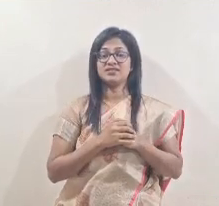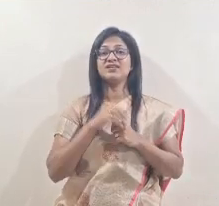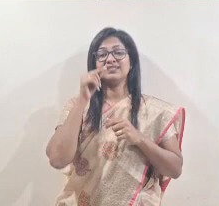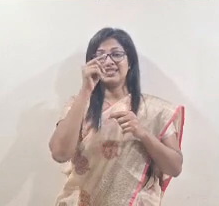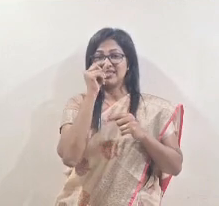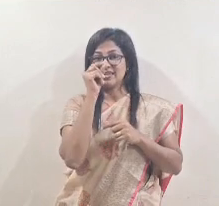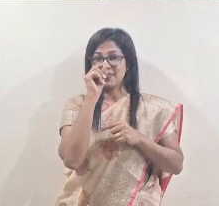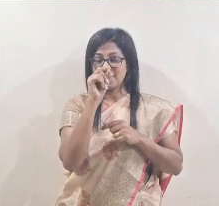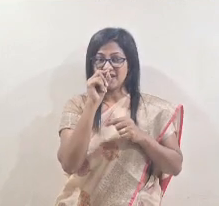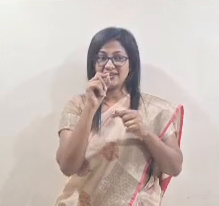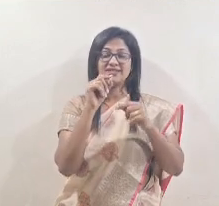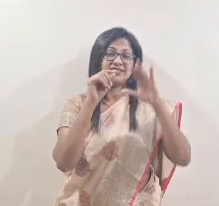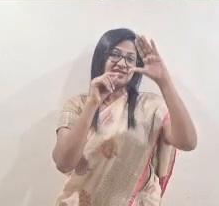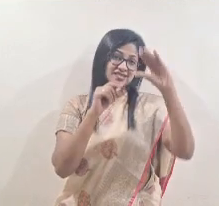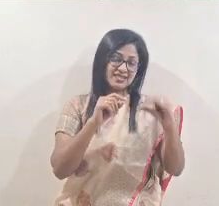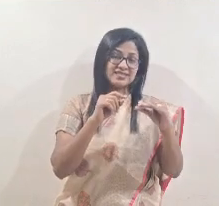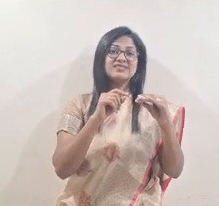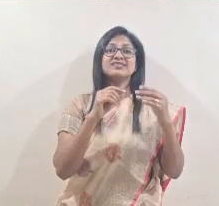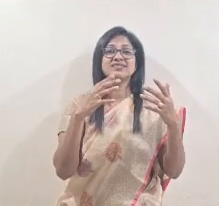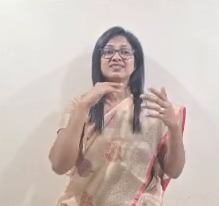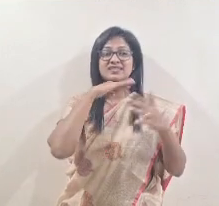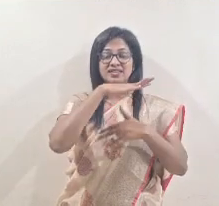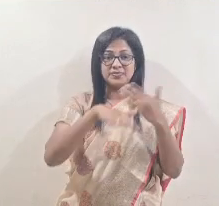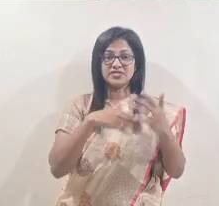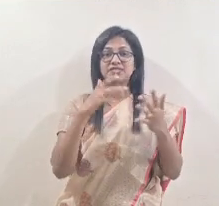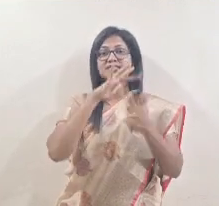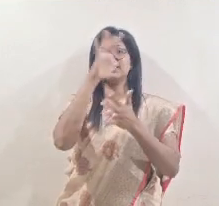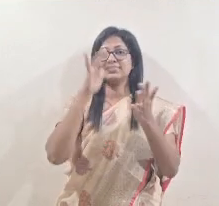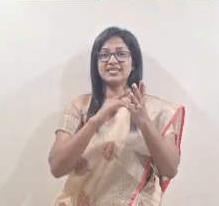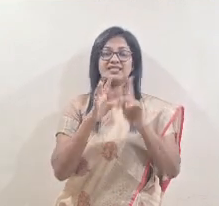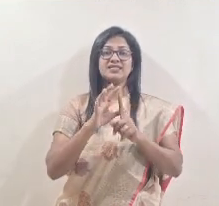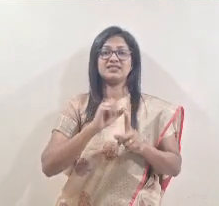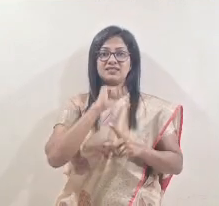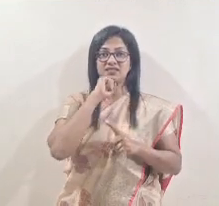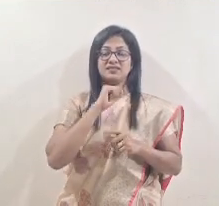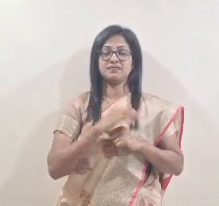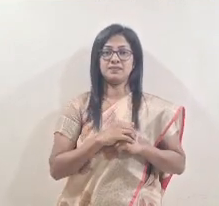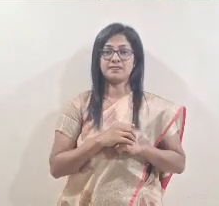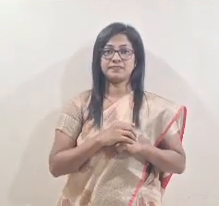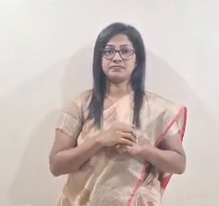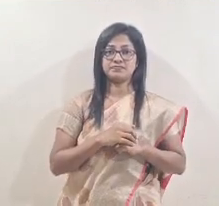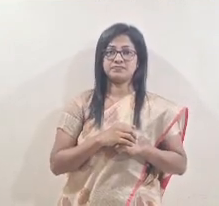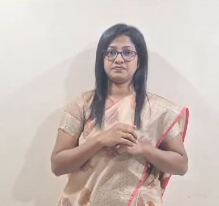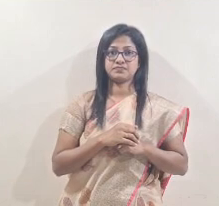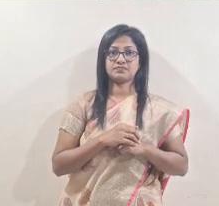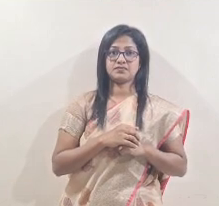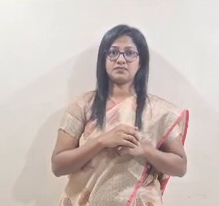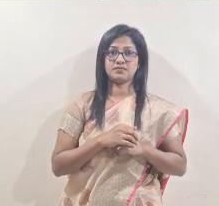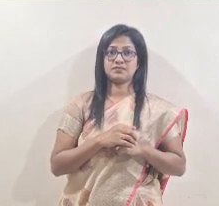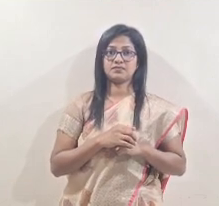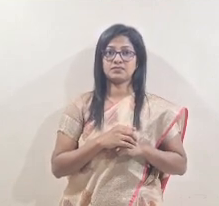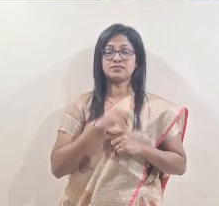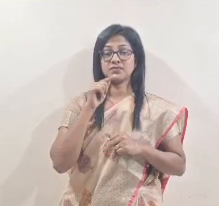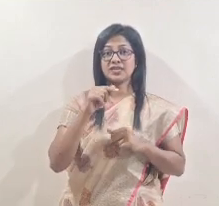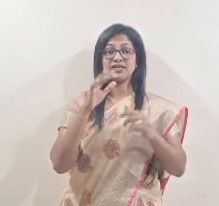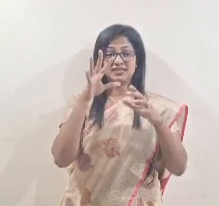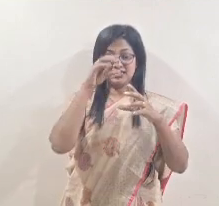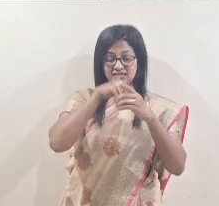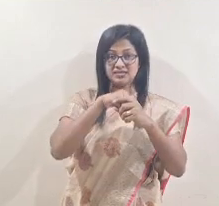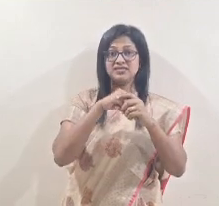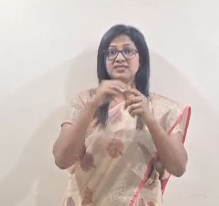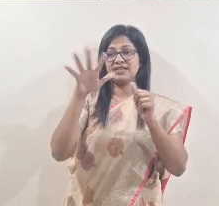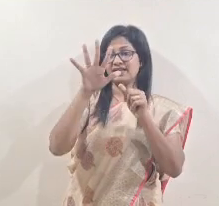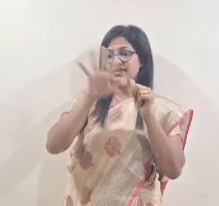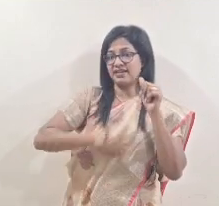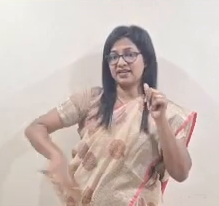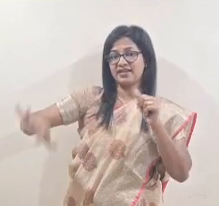this minor or least emission is from the central Delhi. So basically, it considers the area. If